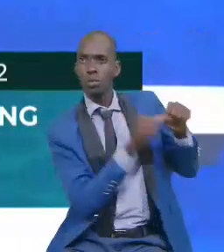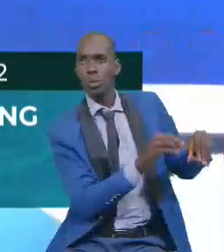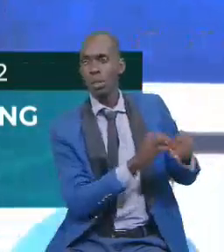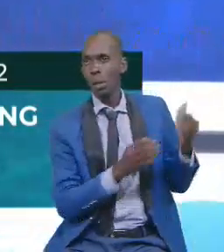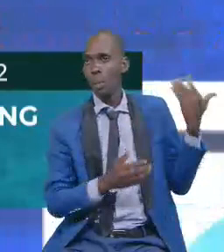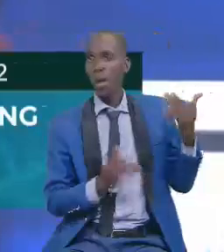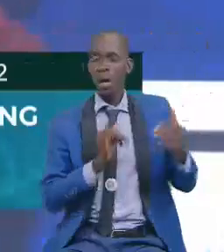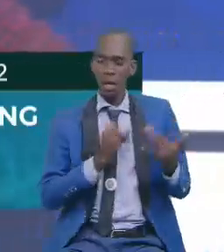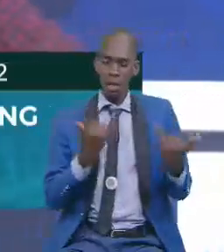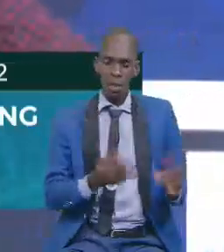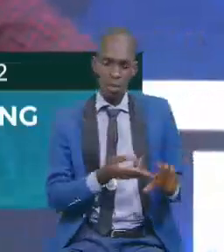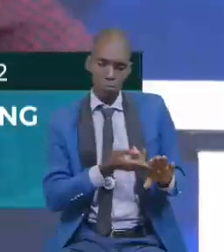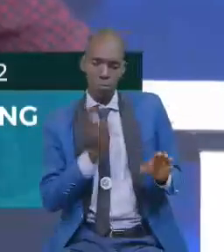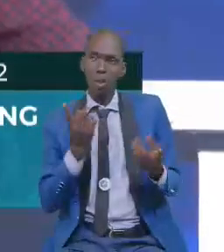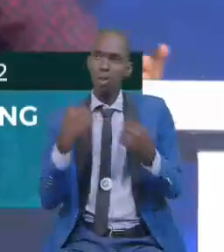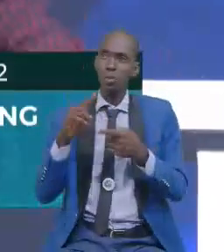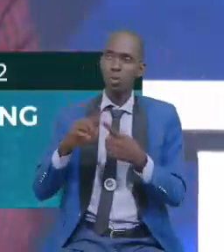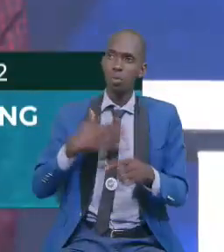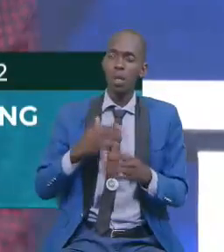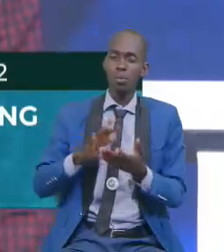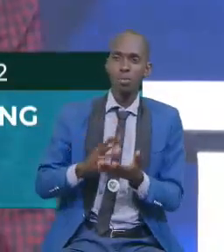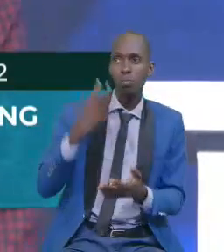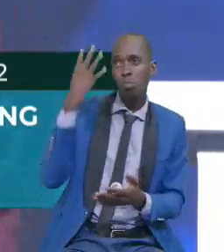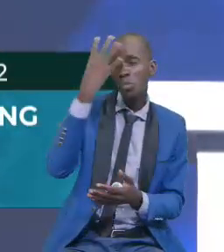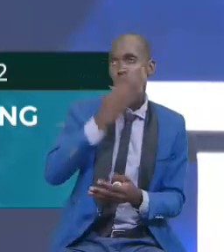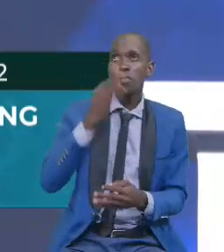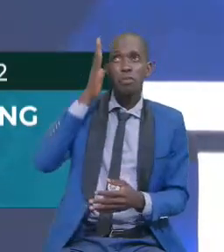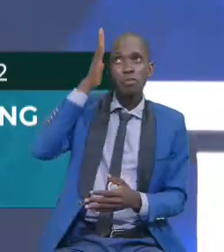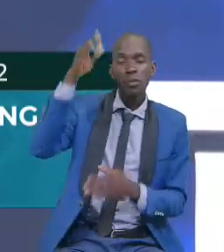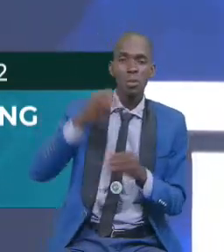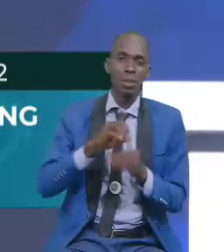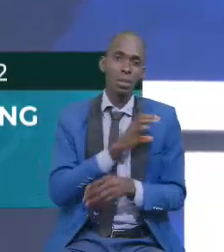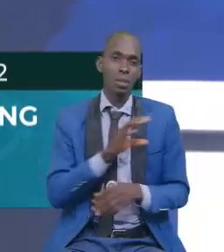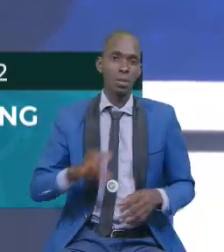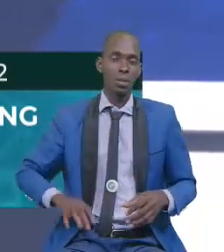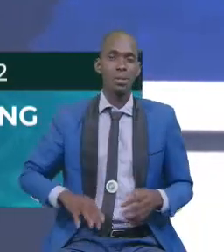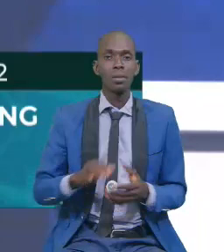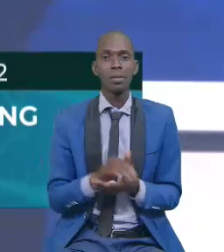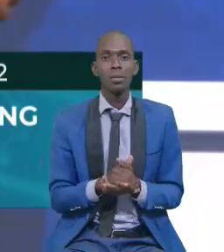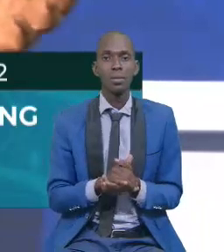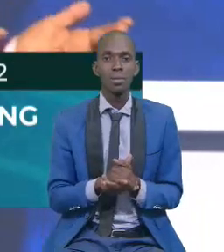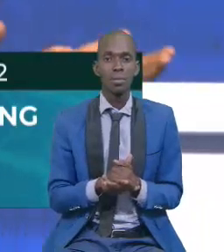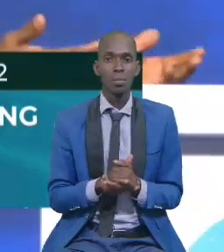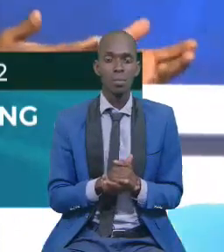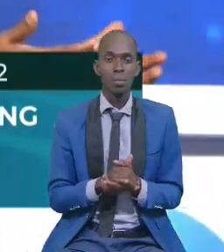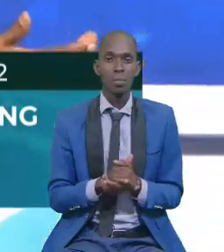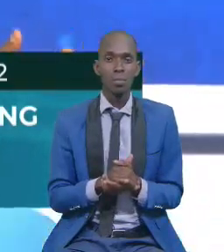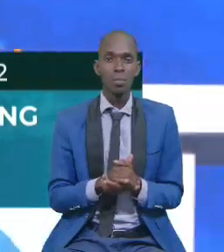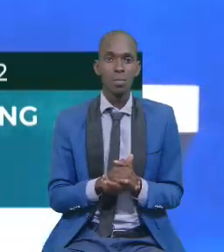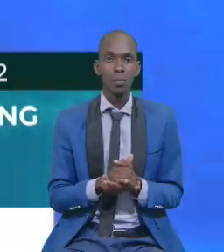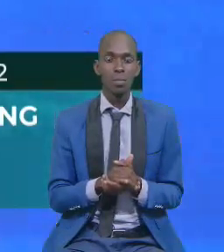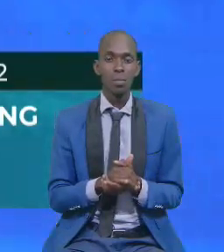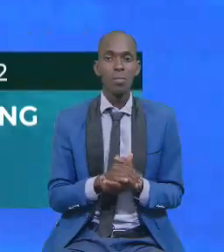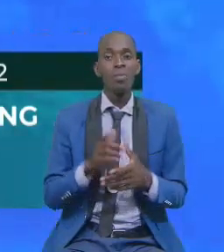my glorious future in Christ. then he